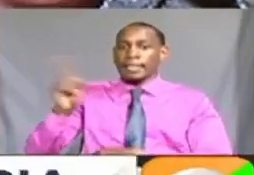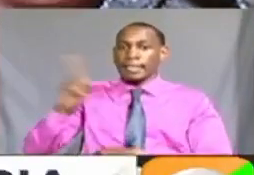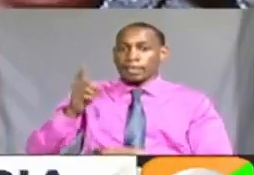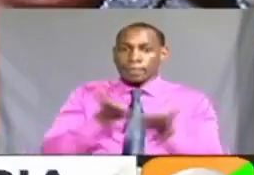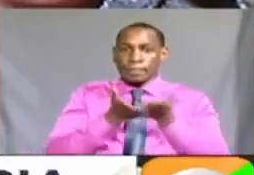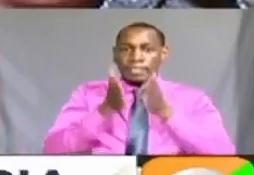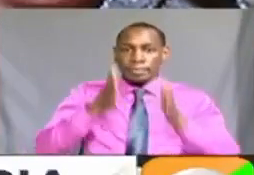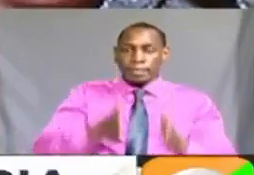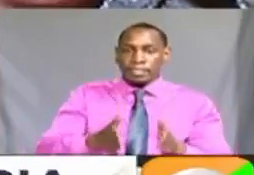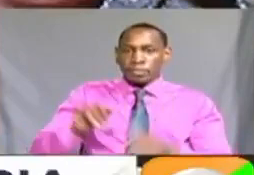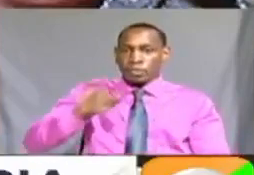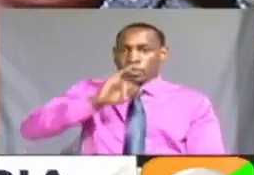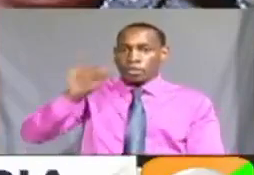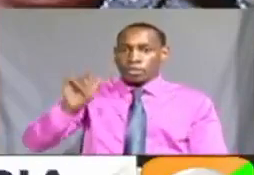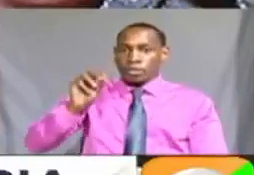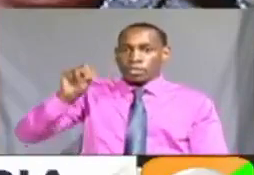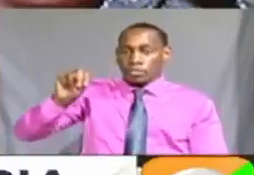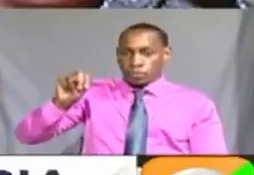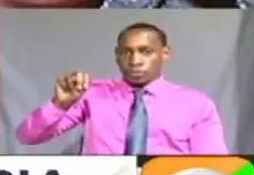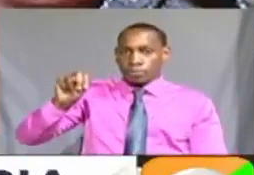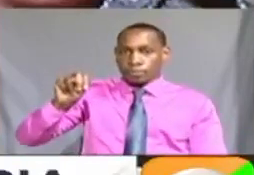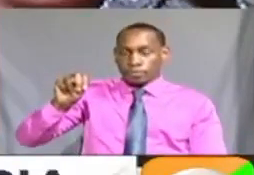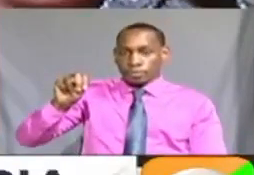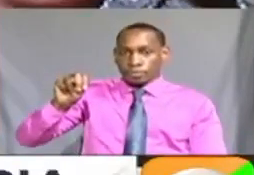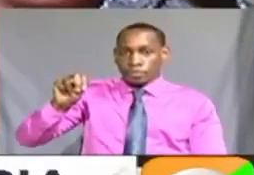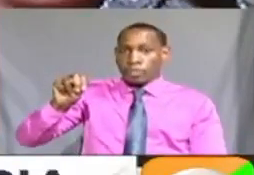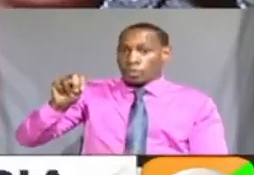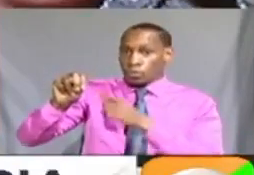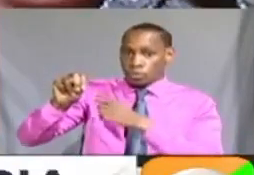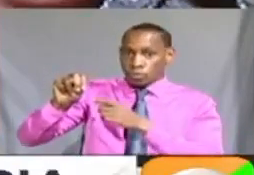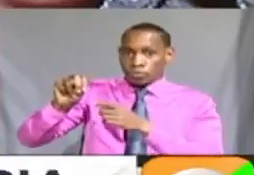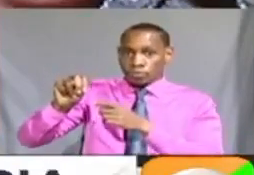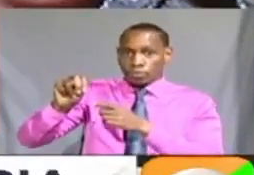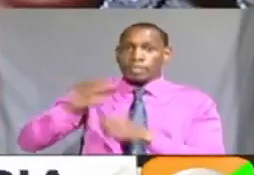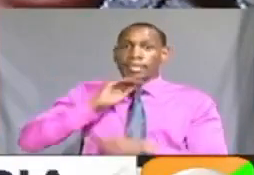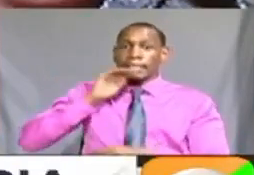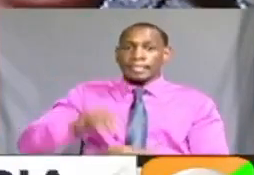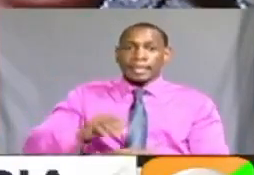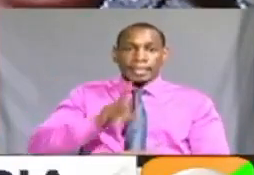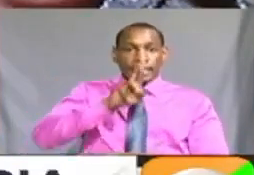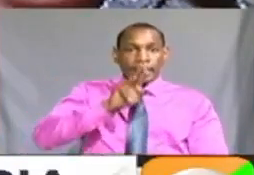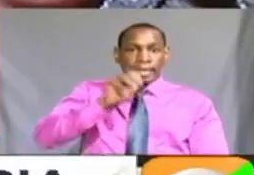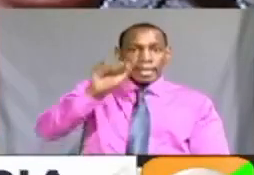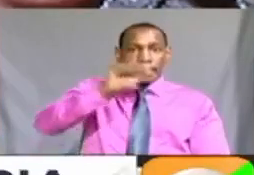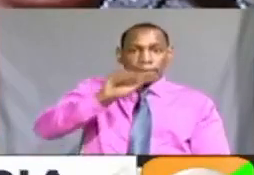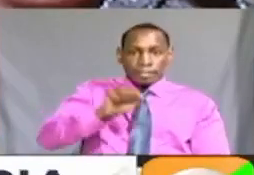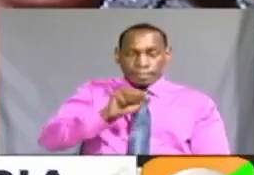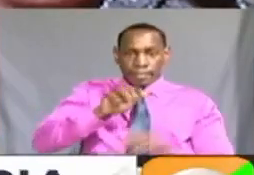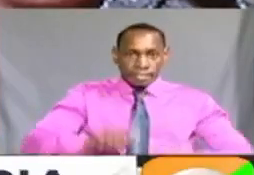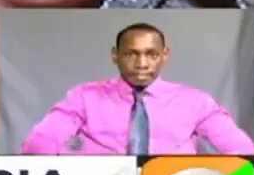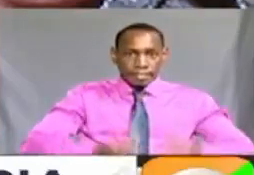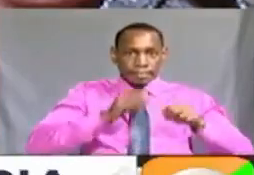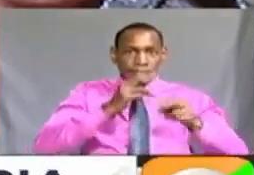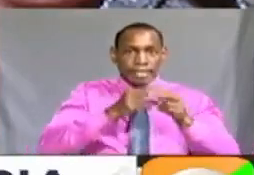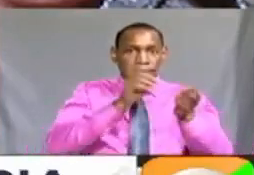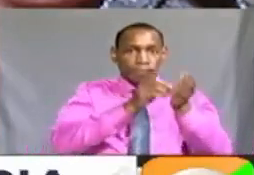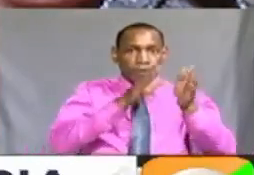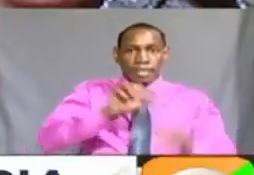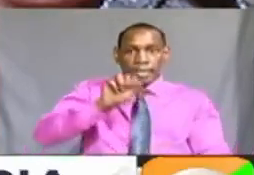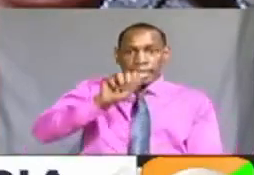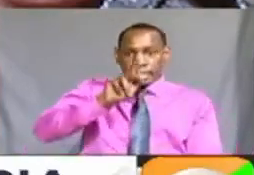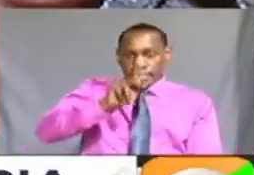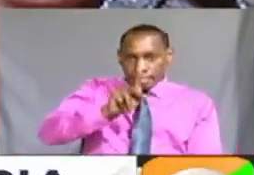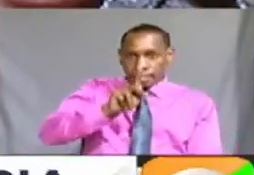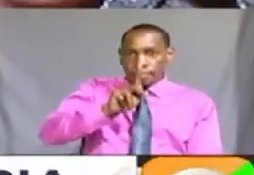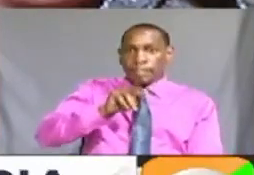Nairobi businessman John Gichia Macharia. Macharia, who was the son of Royal Media Services Chair Dr. S.K.